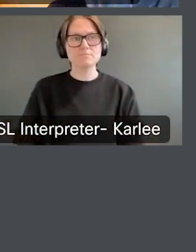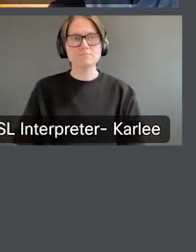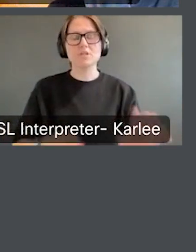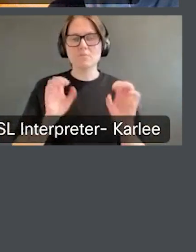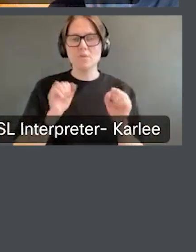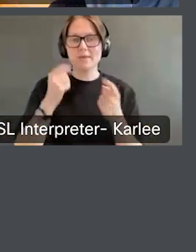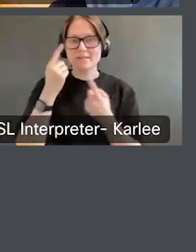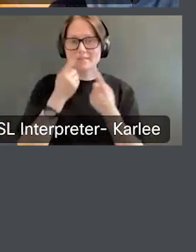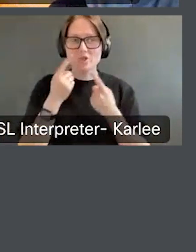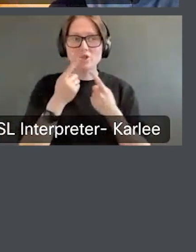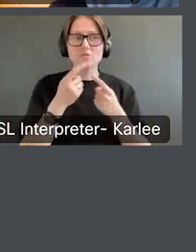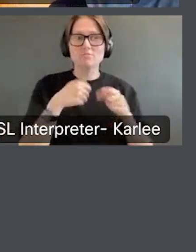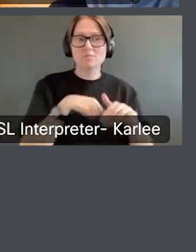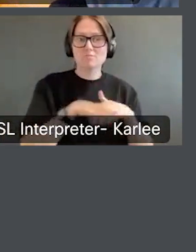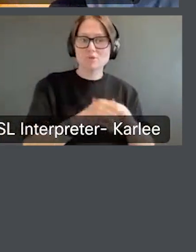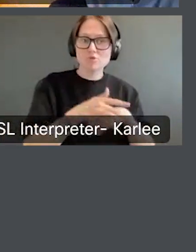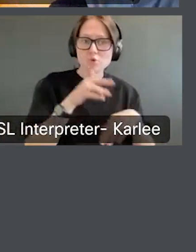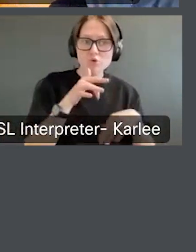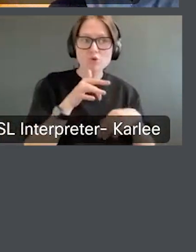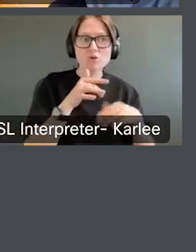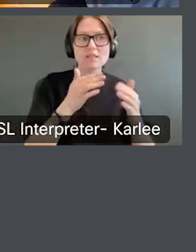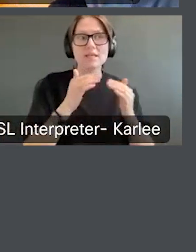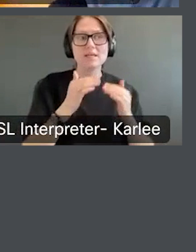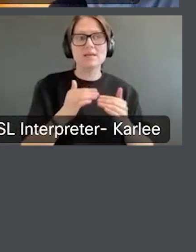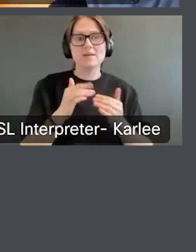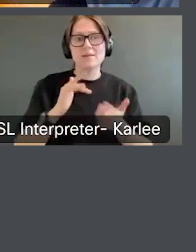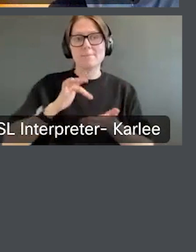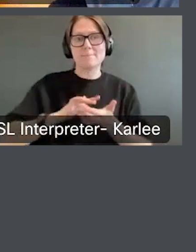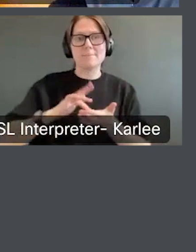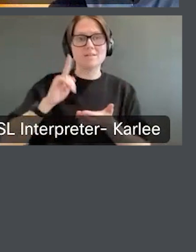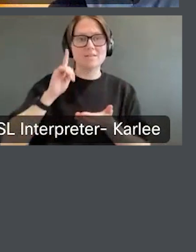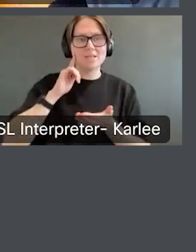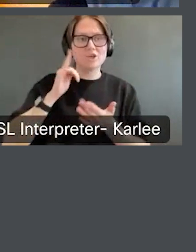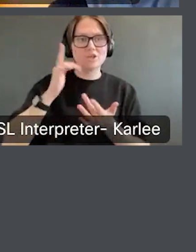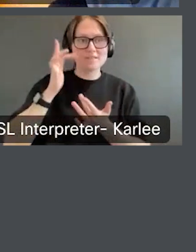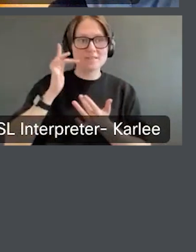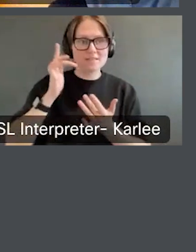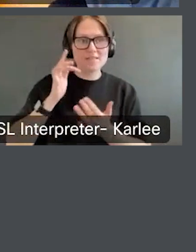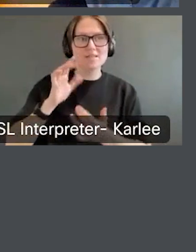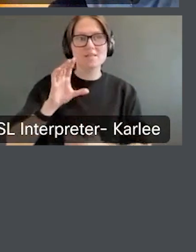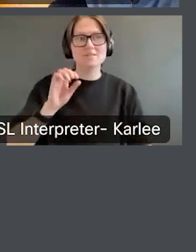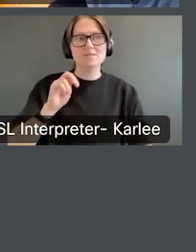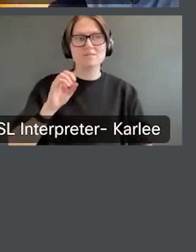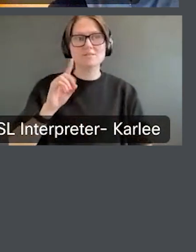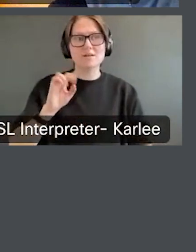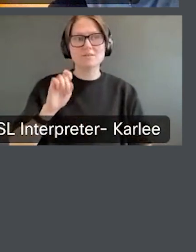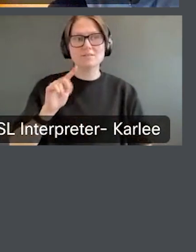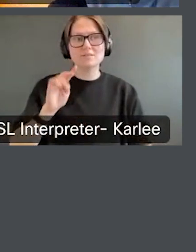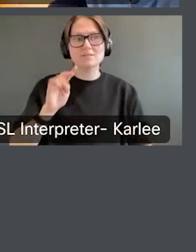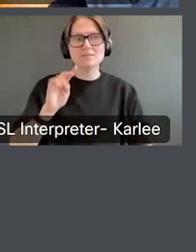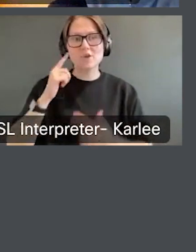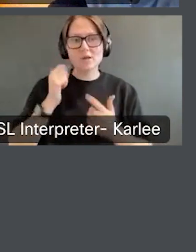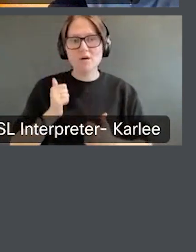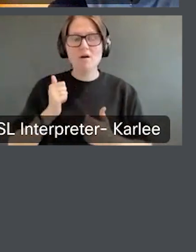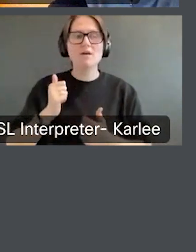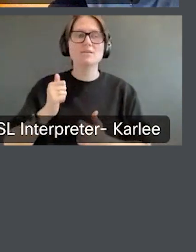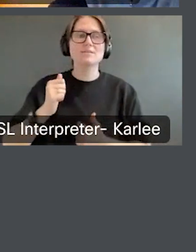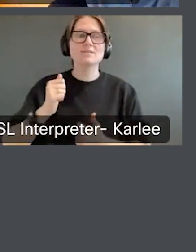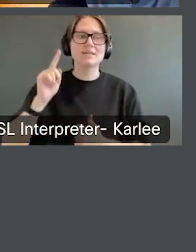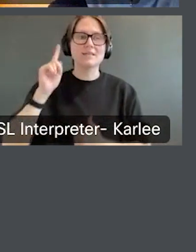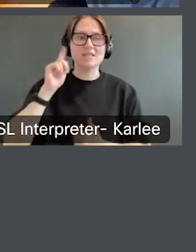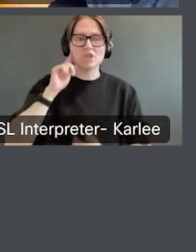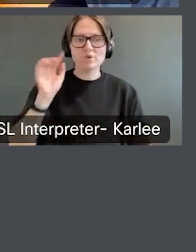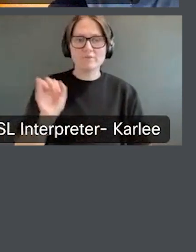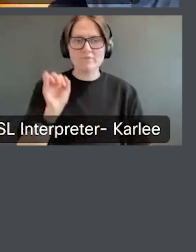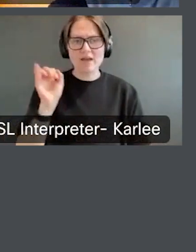prematurity and middle ear disease, conductive hearing loss, ear infections, that kind of thing are strong contributors